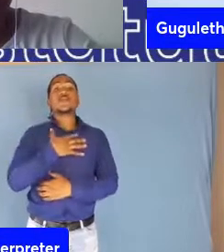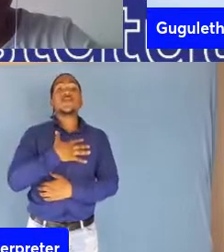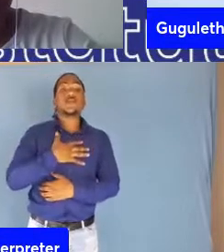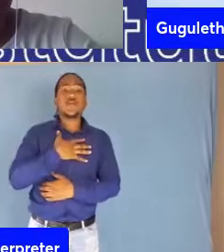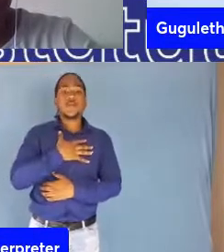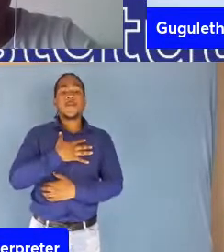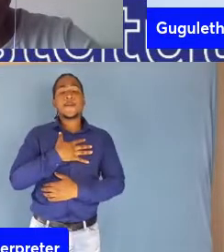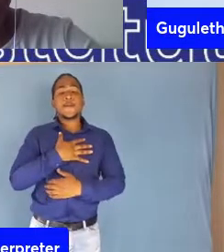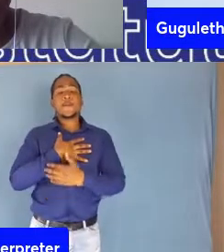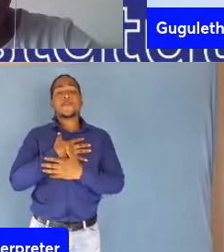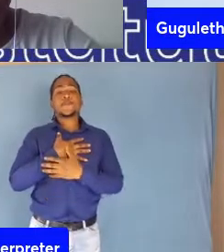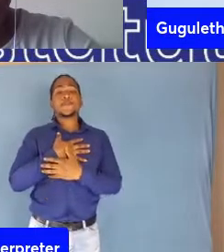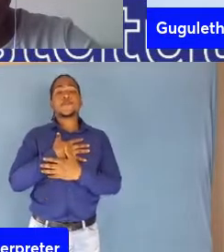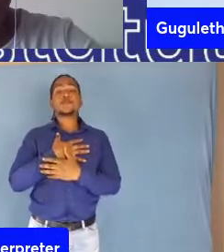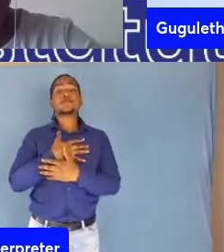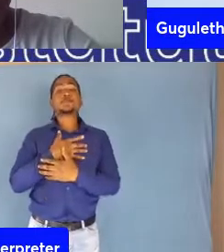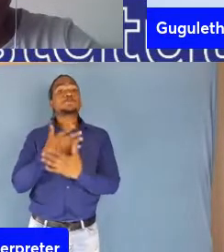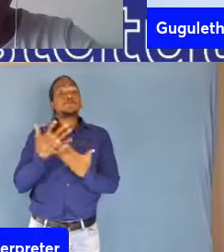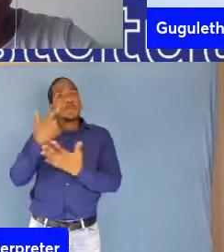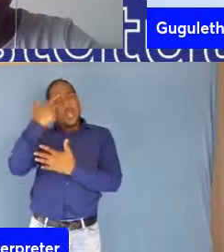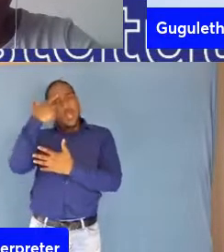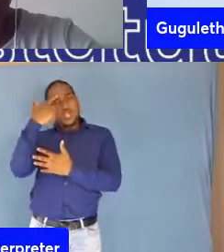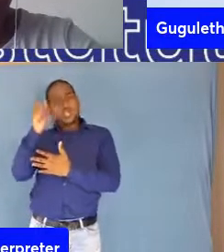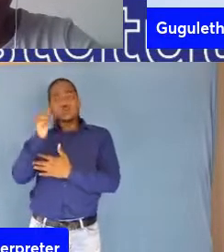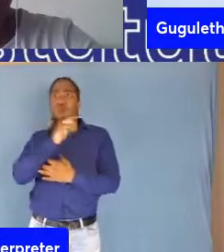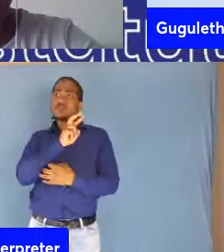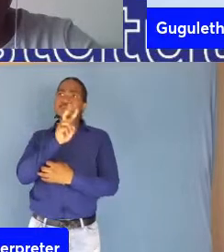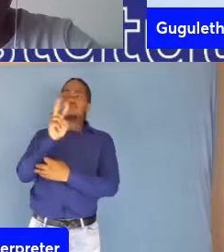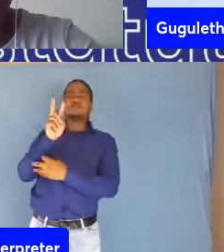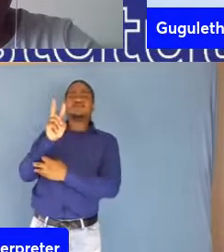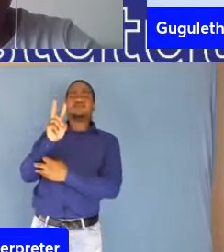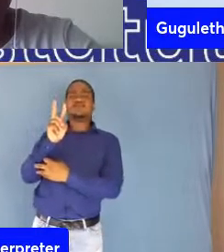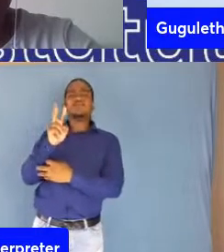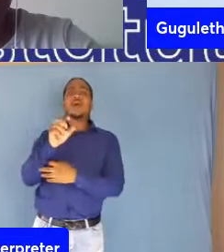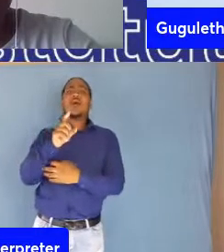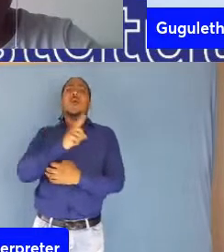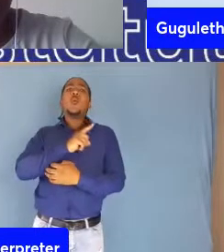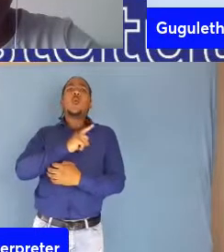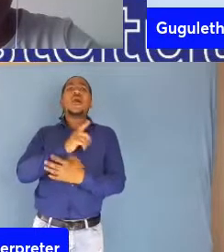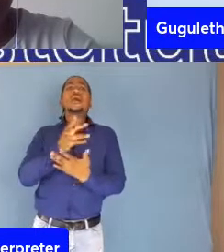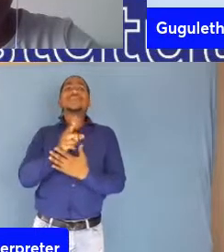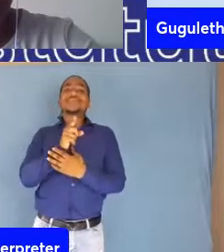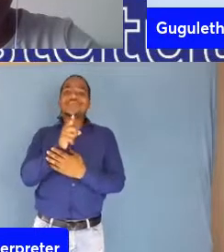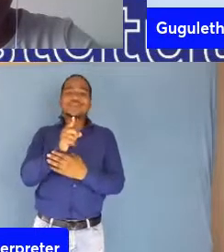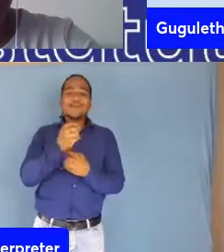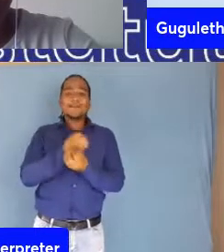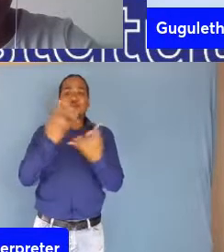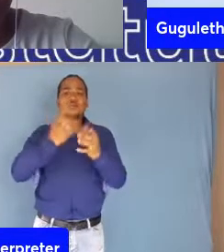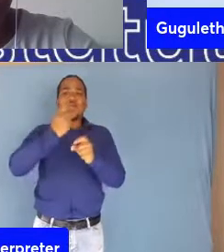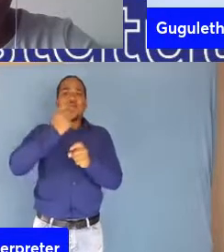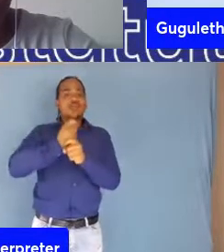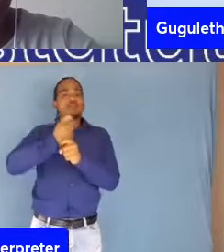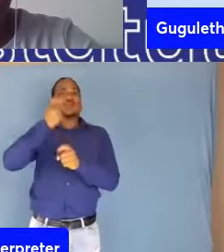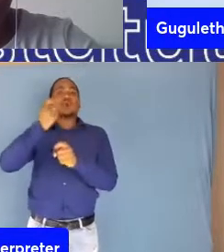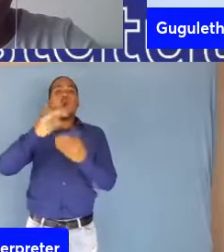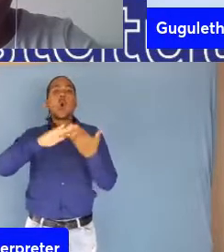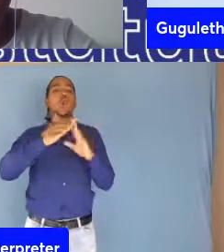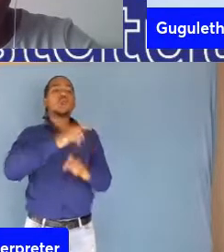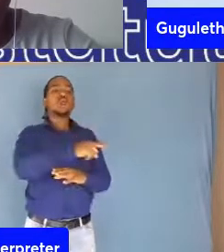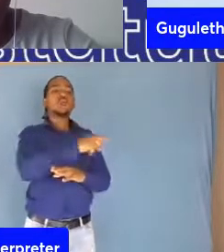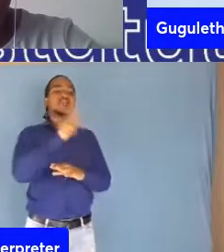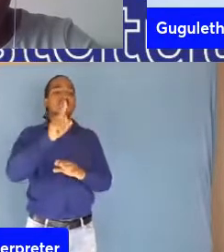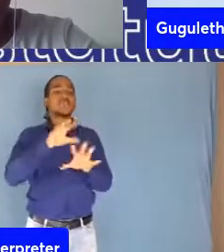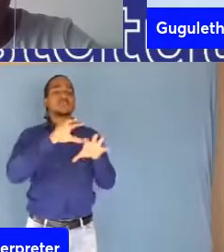the picture, Andiswa, is looking gloomy, largely because of the refusal of the communities to take